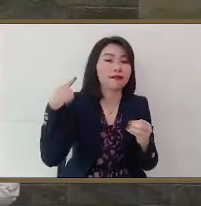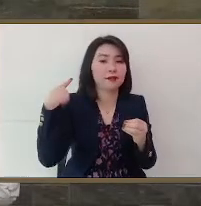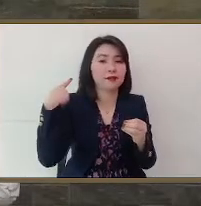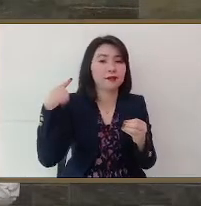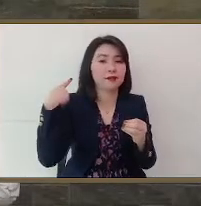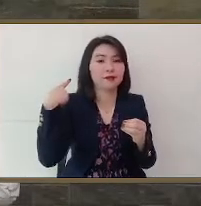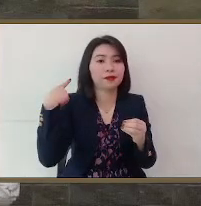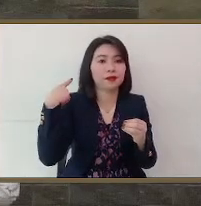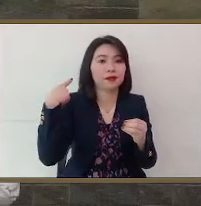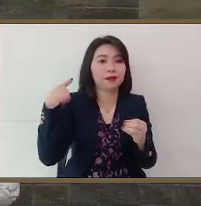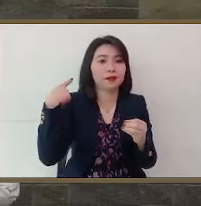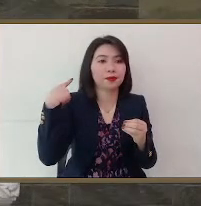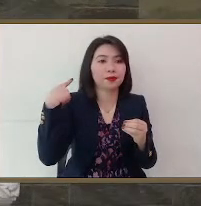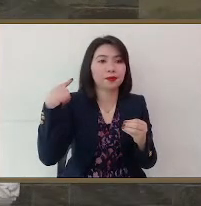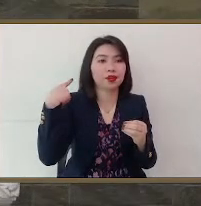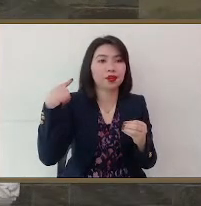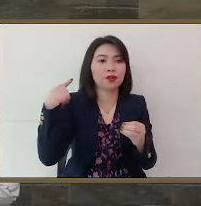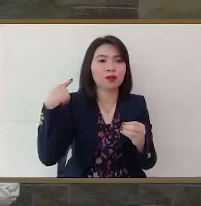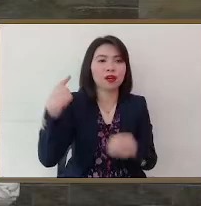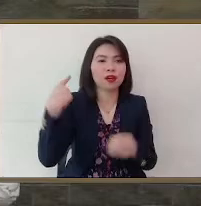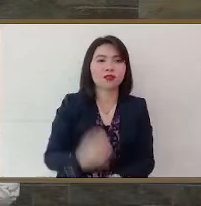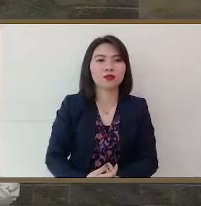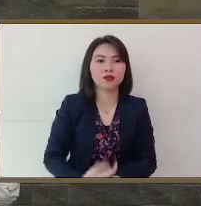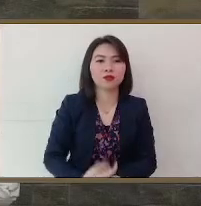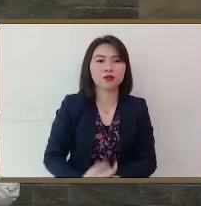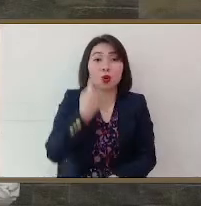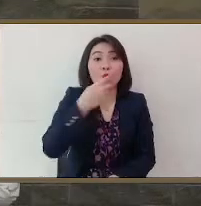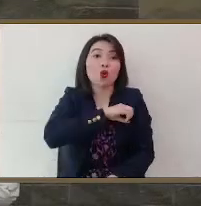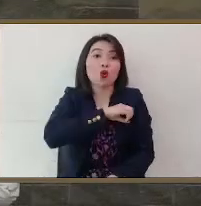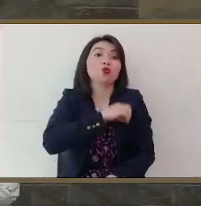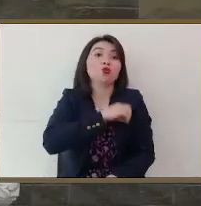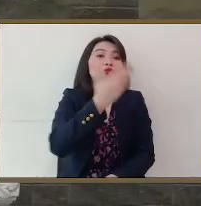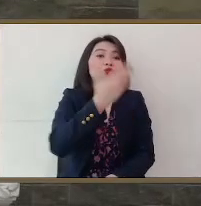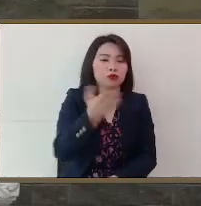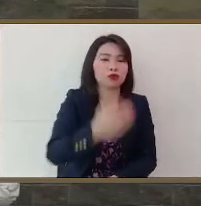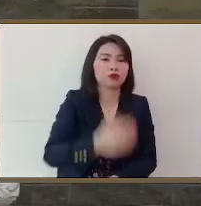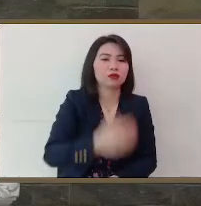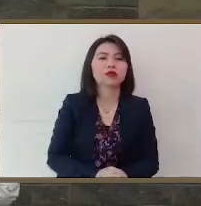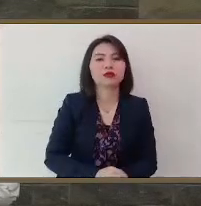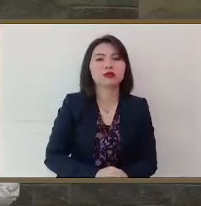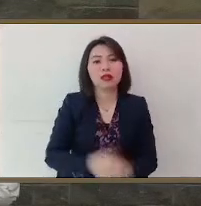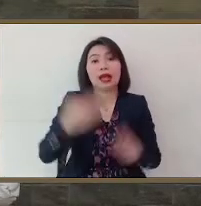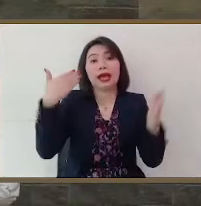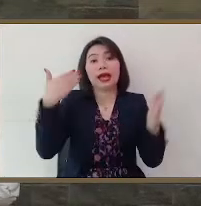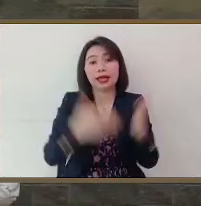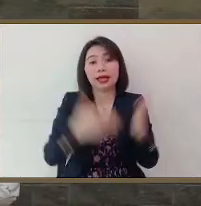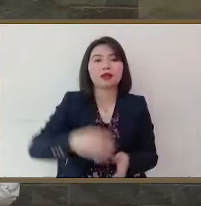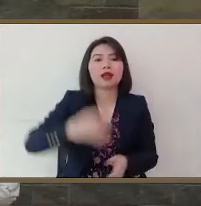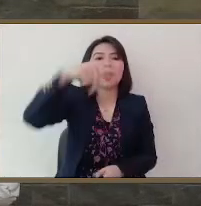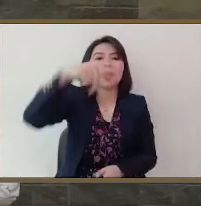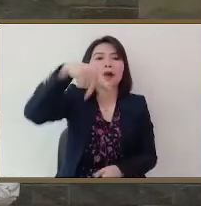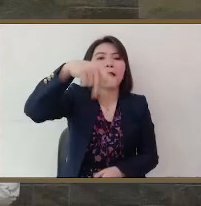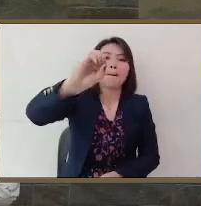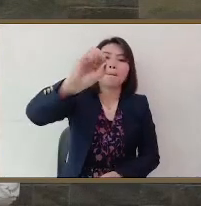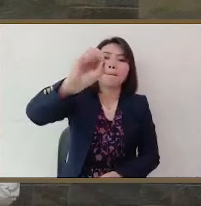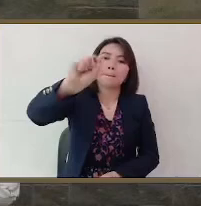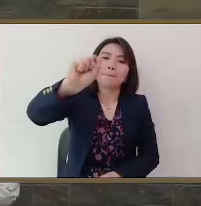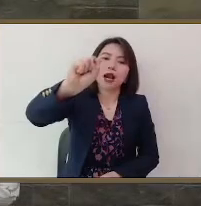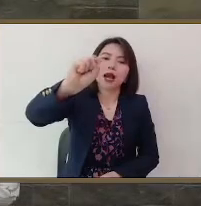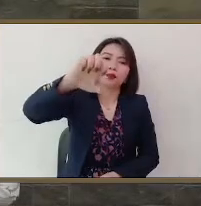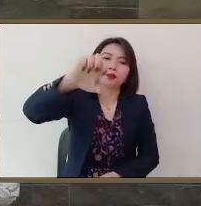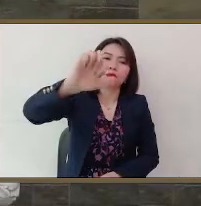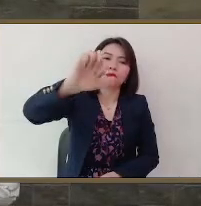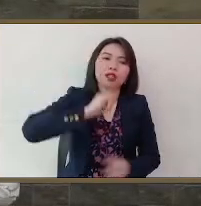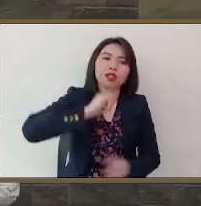All right? Let me say this again. Prospering is about what you have. But